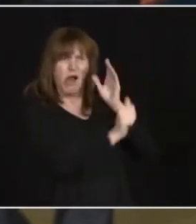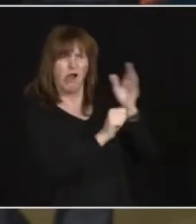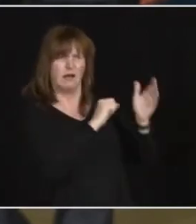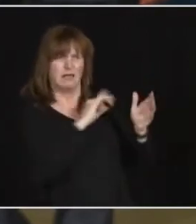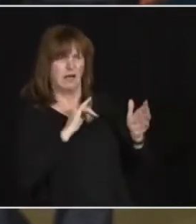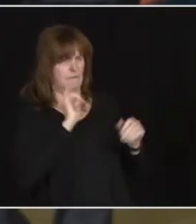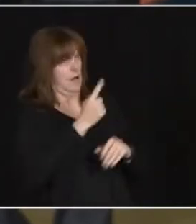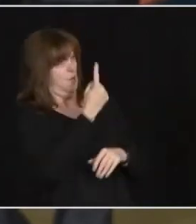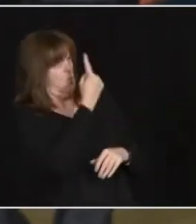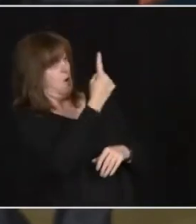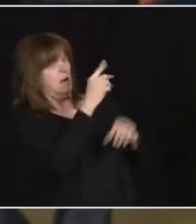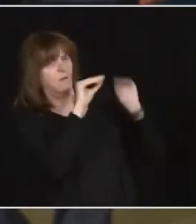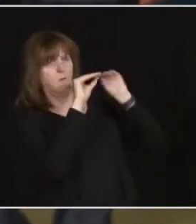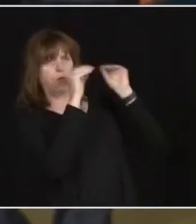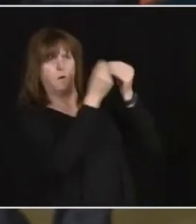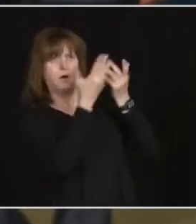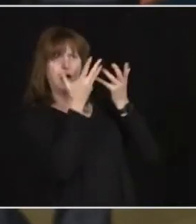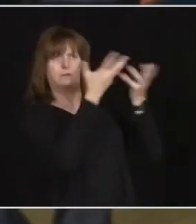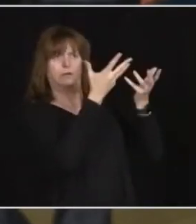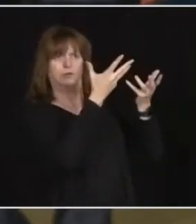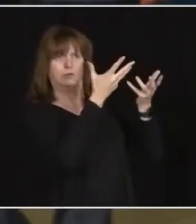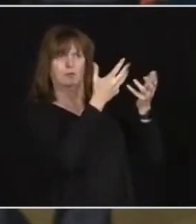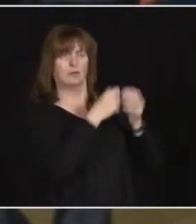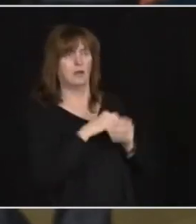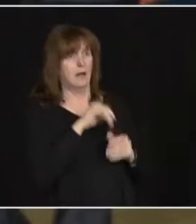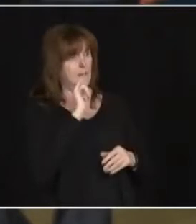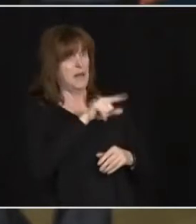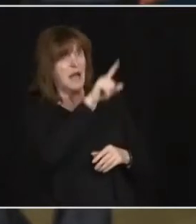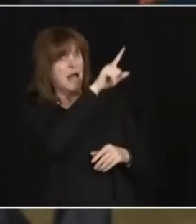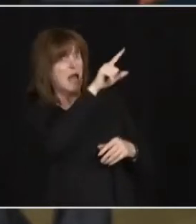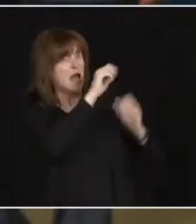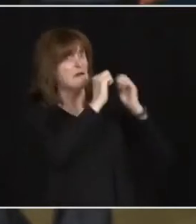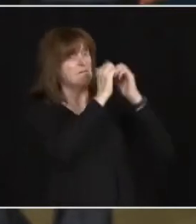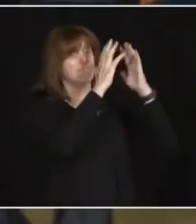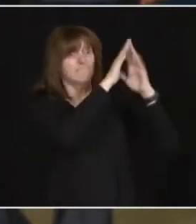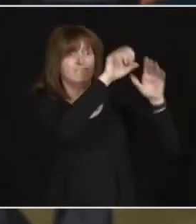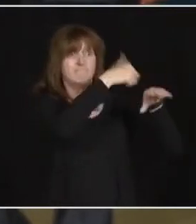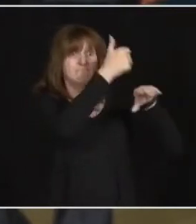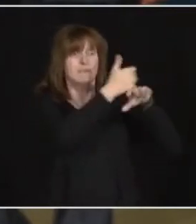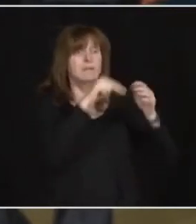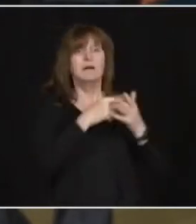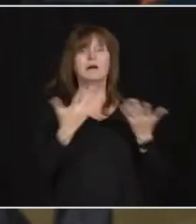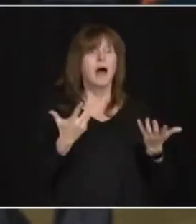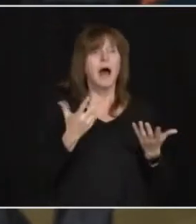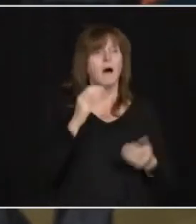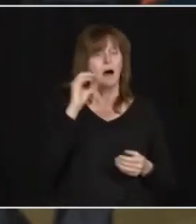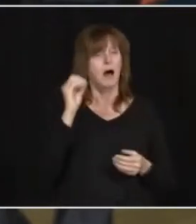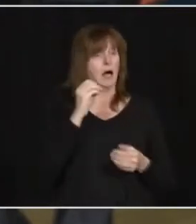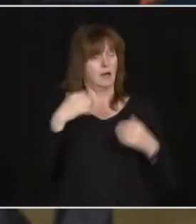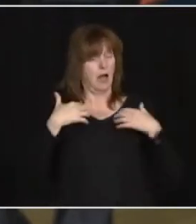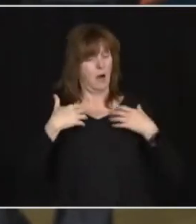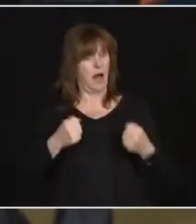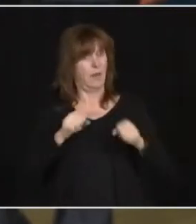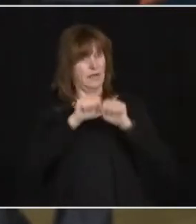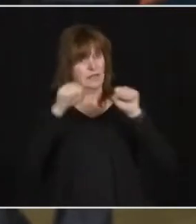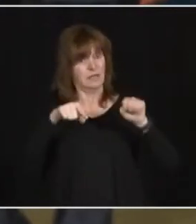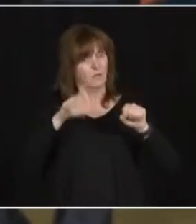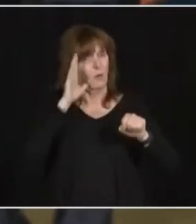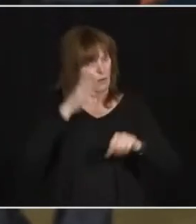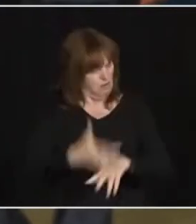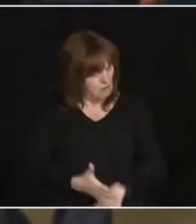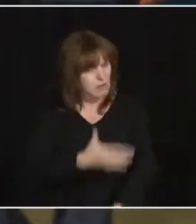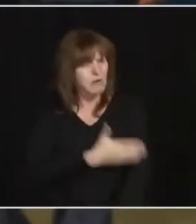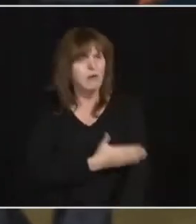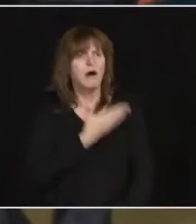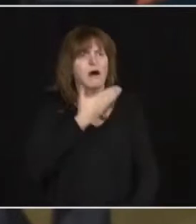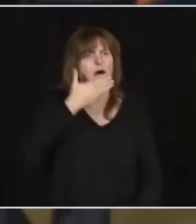organization. In doing so, Ontario's healthcare system has benefited immensely, as Ontario Health has demonstrated